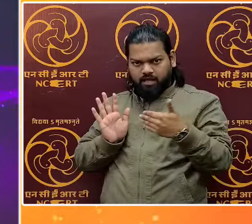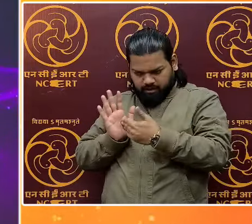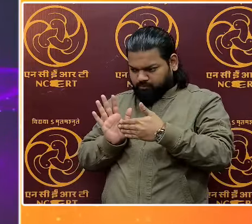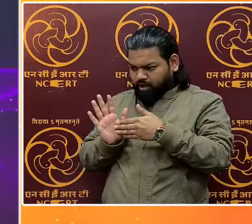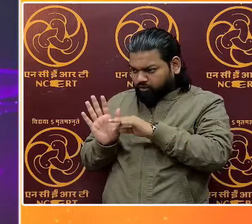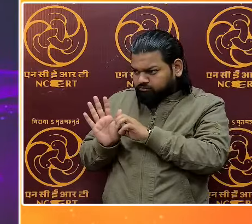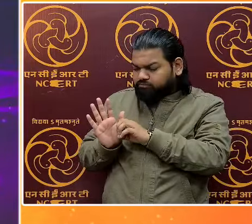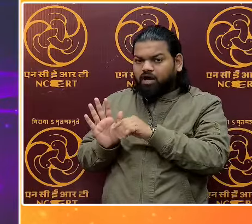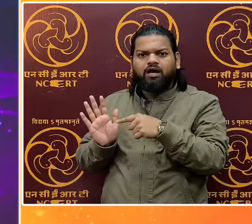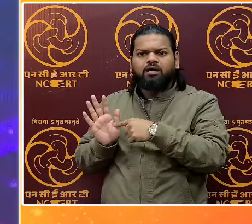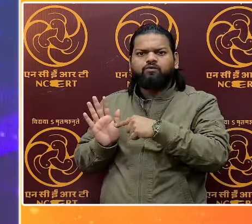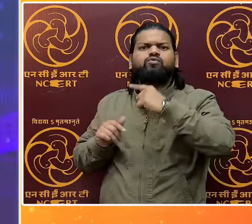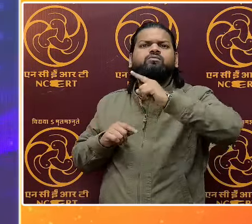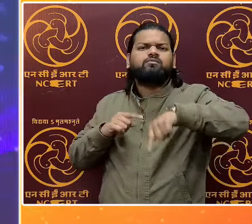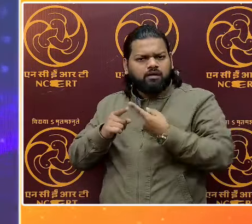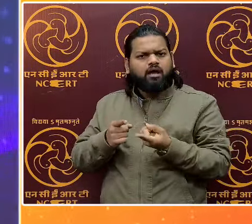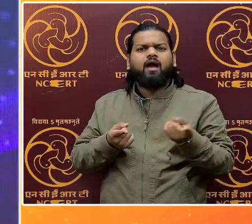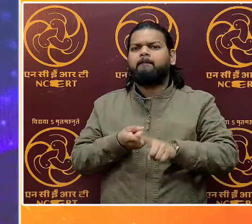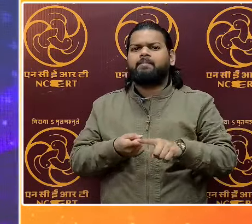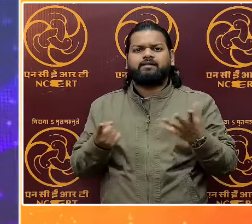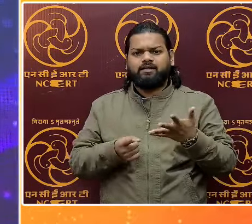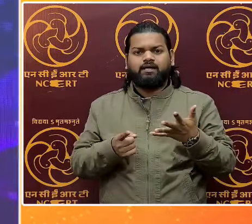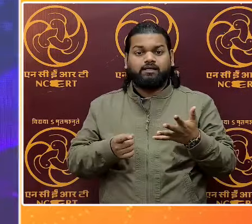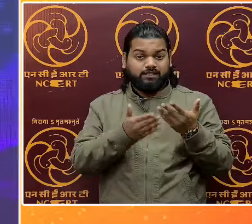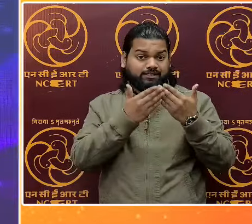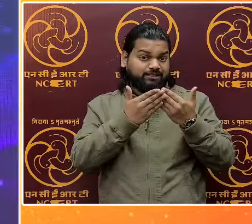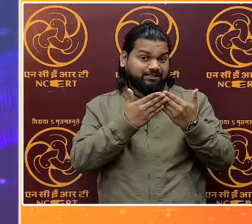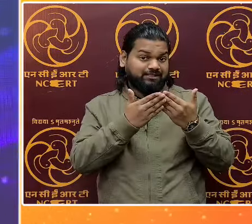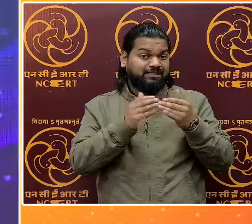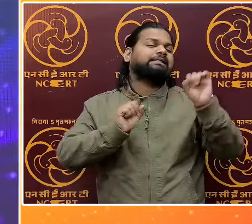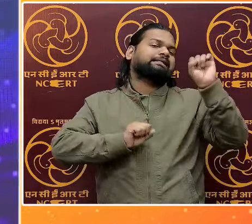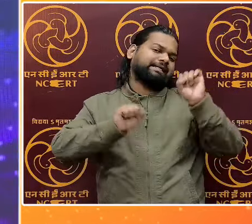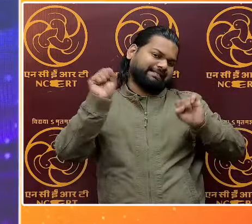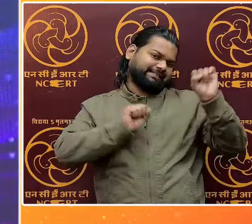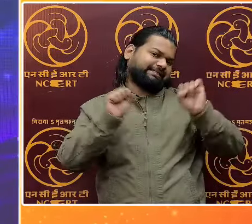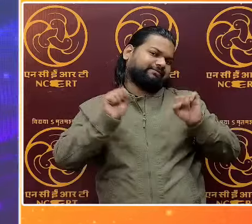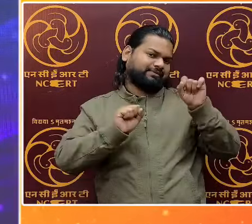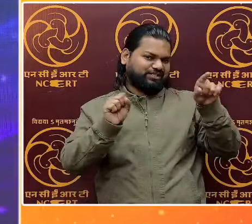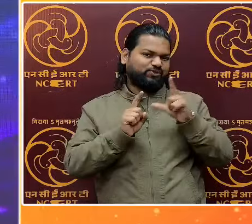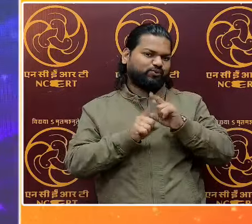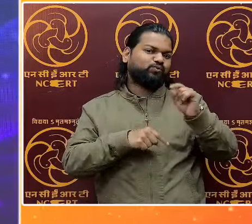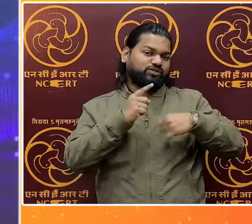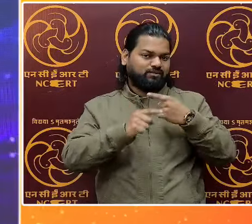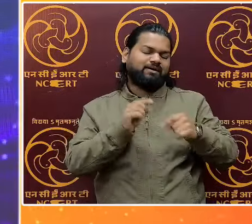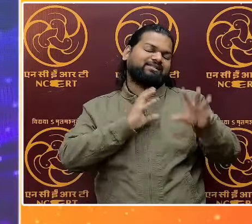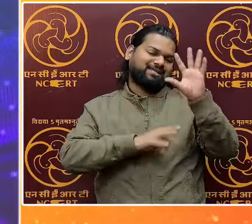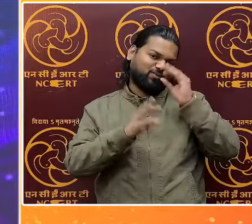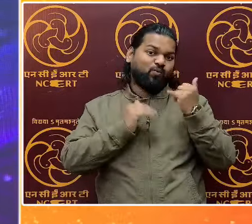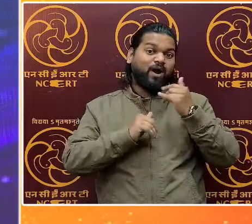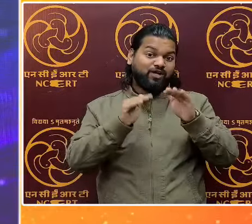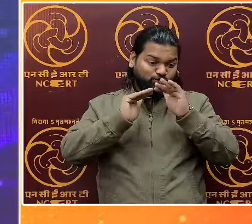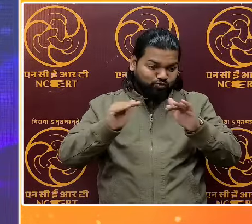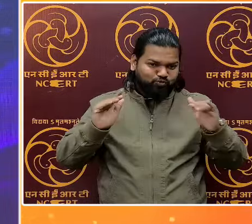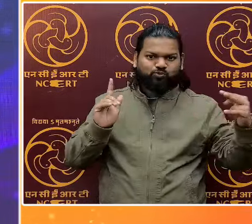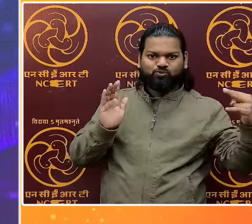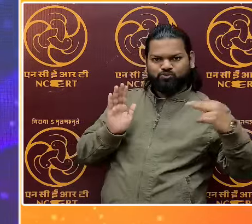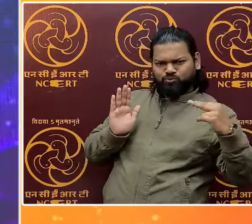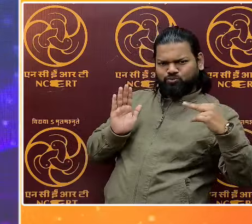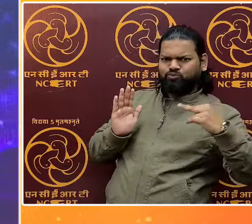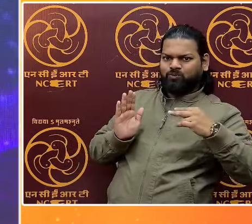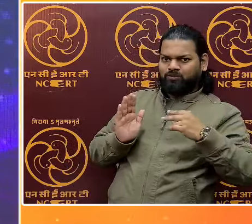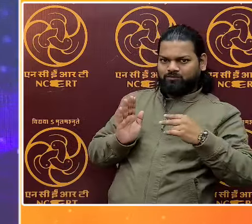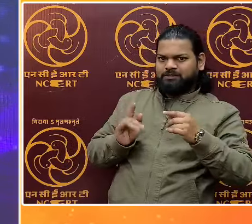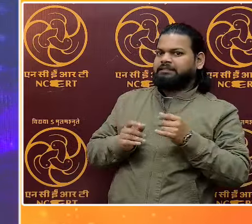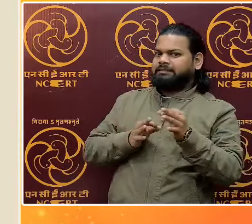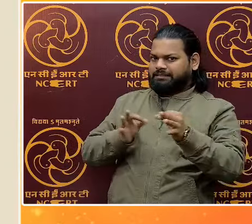we'll study this by using an activity because it's more convenient understanding that way. Okay.